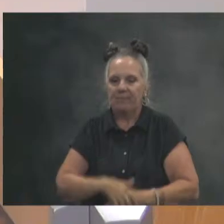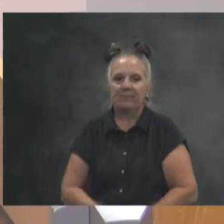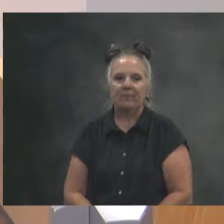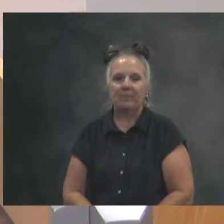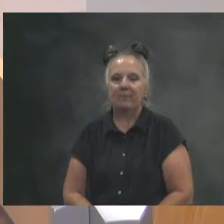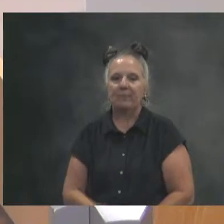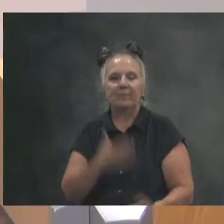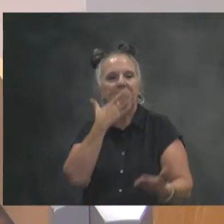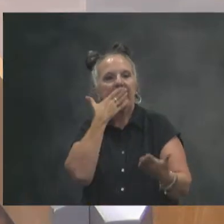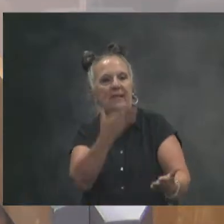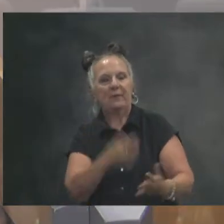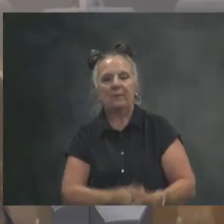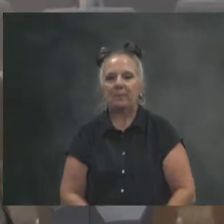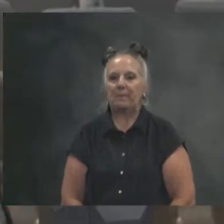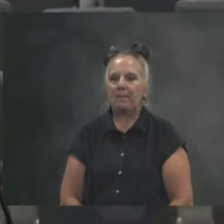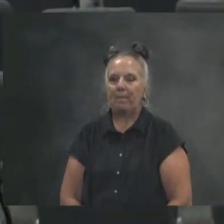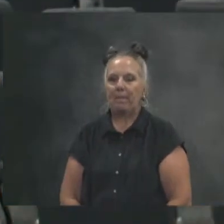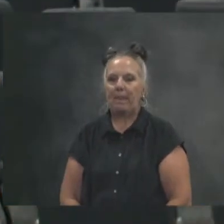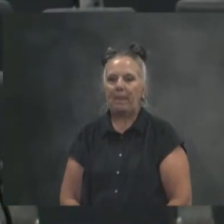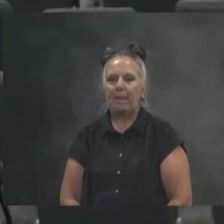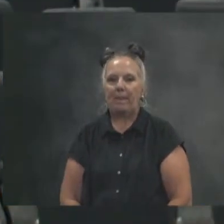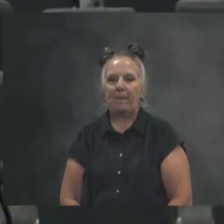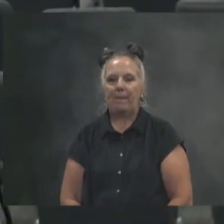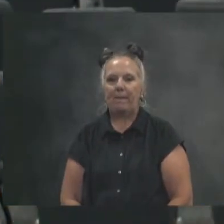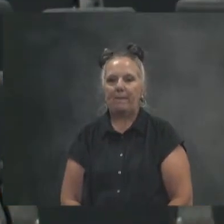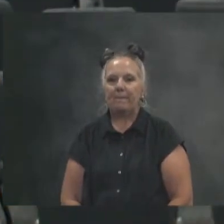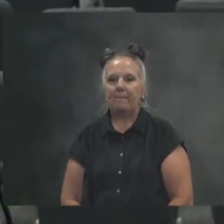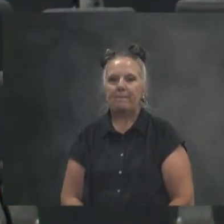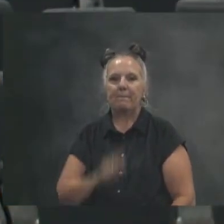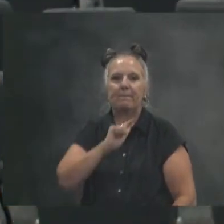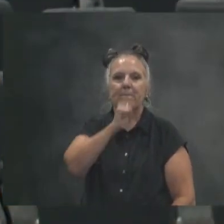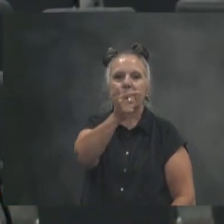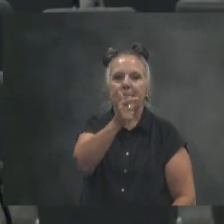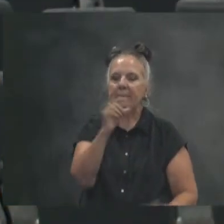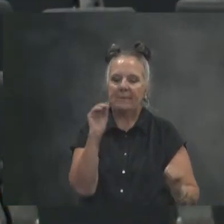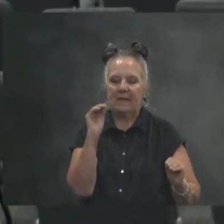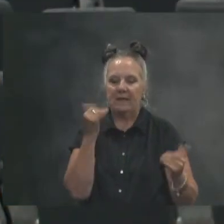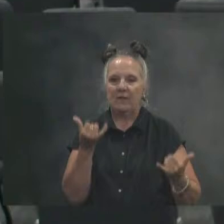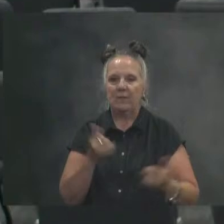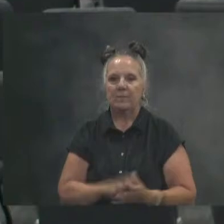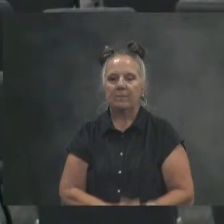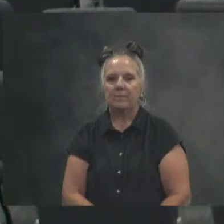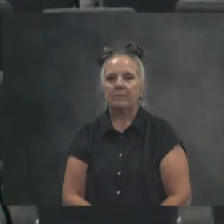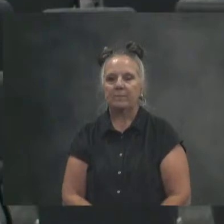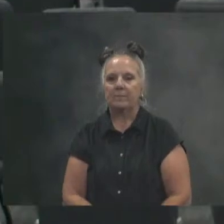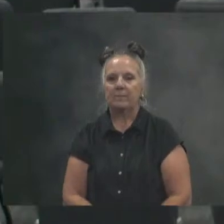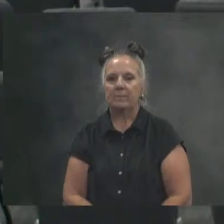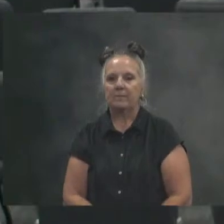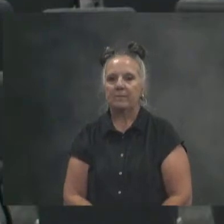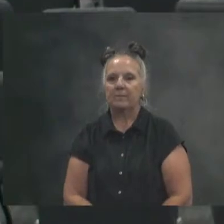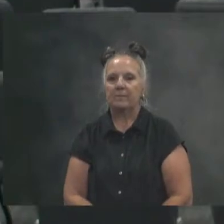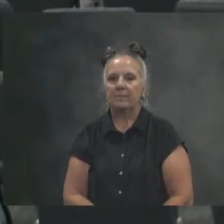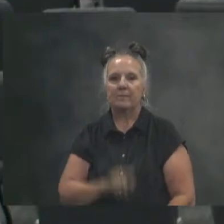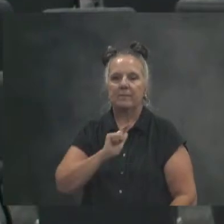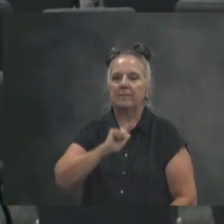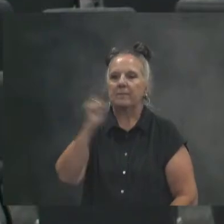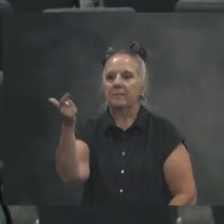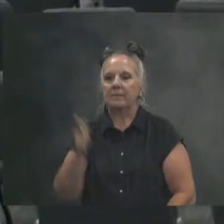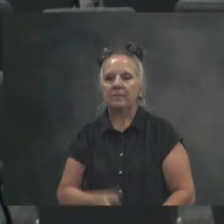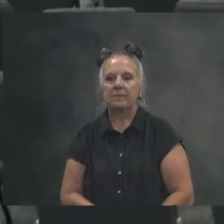Great, thank you. Facilities, Mr. Jeffrey. Nothing at this time. Thank you.